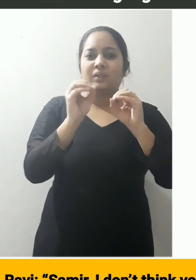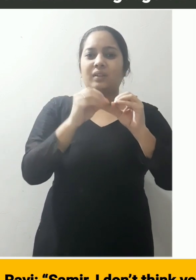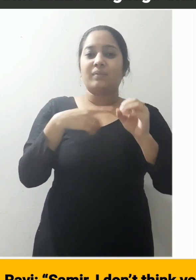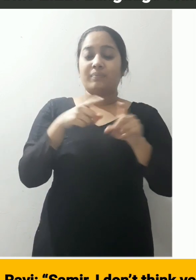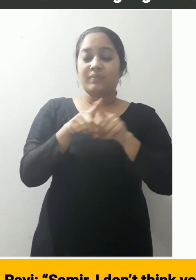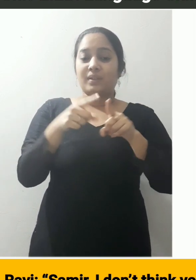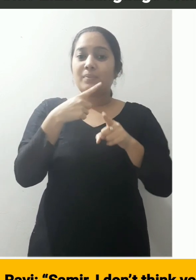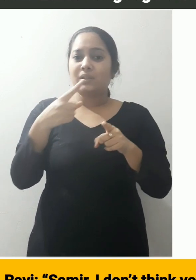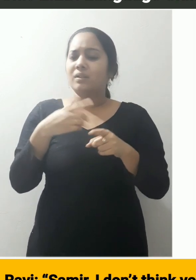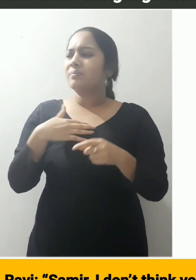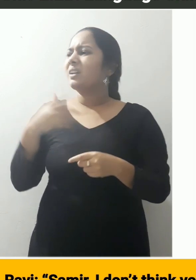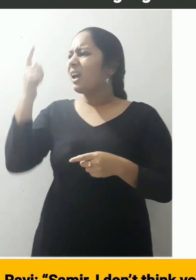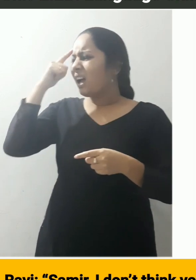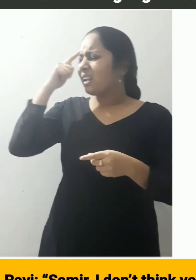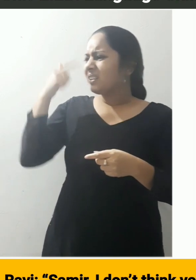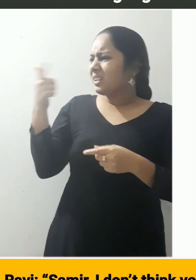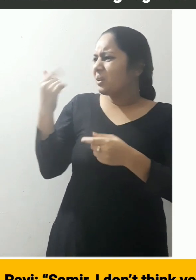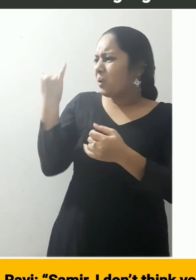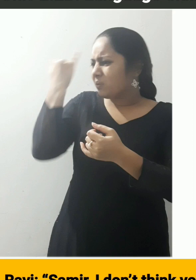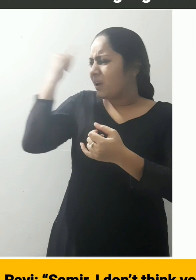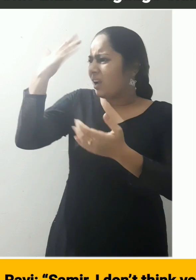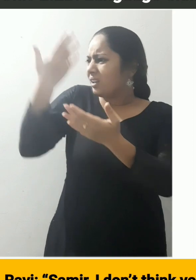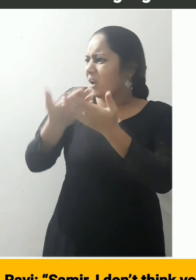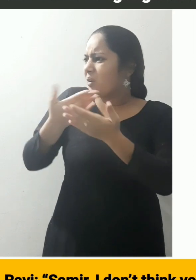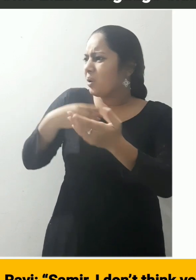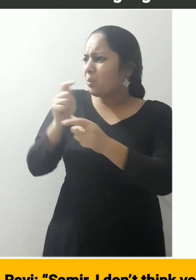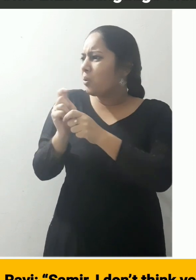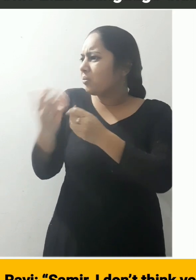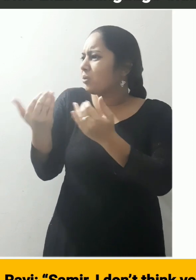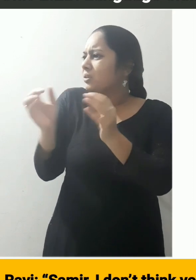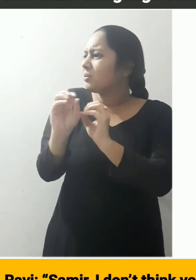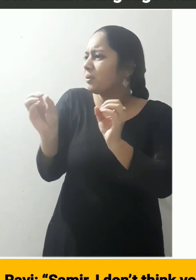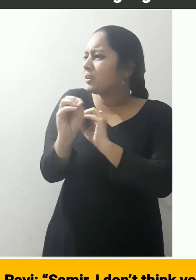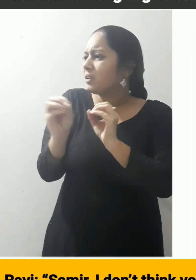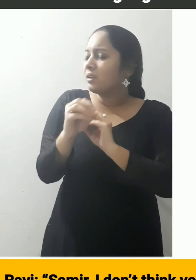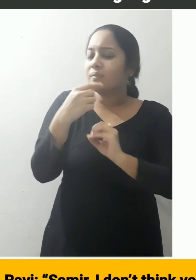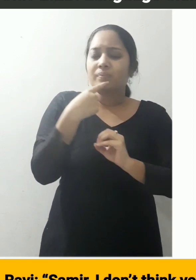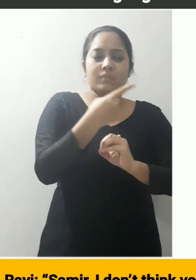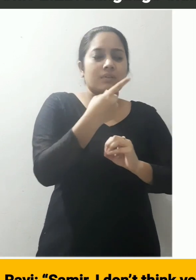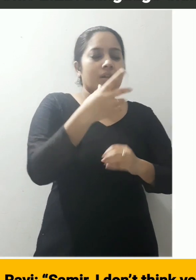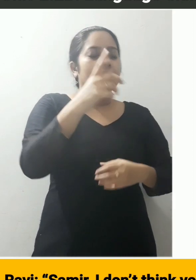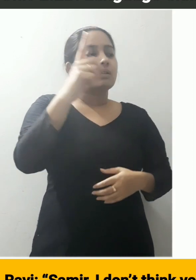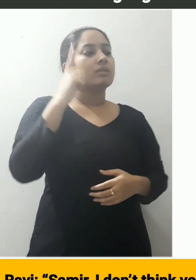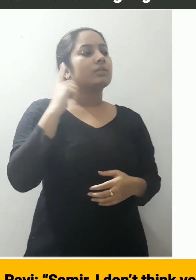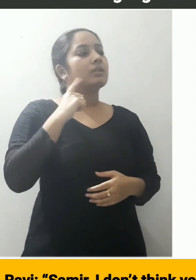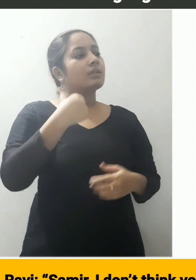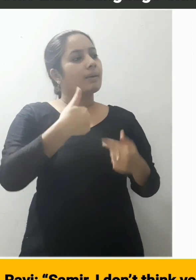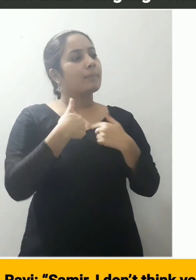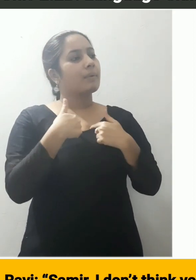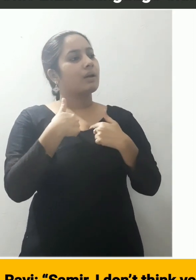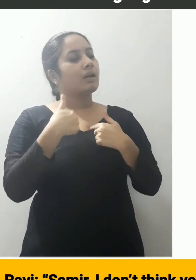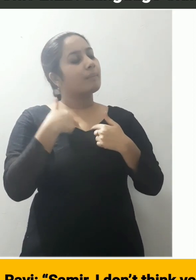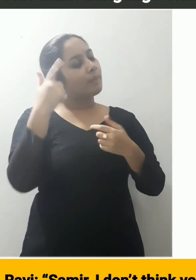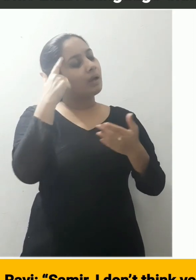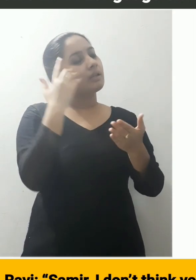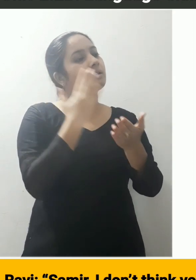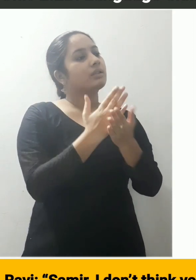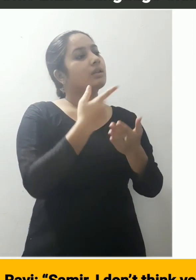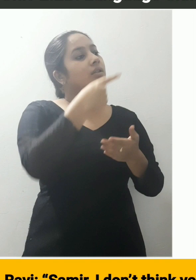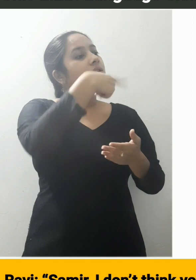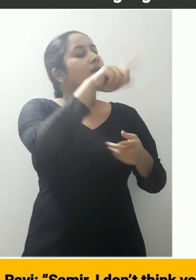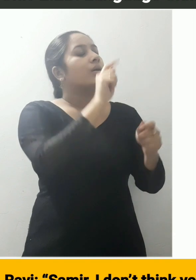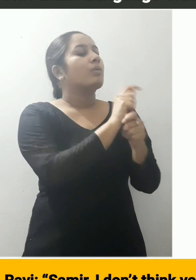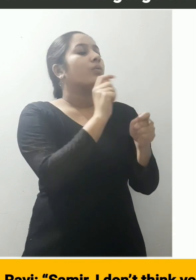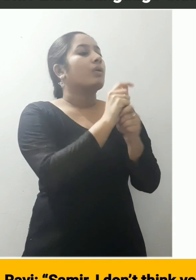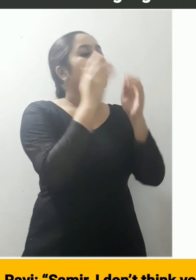team schedule is going to work. Sameer: as a team lead, I will decide that. Please go back